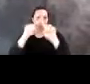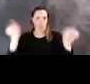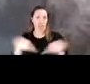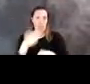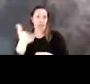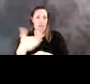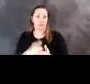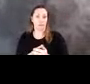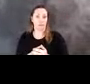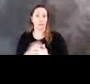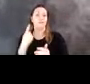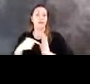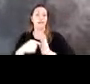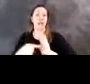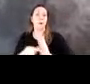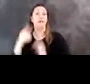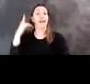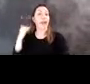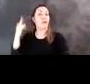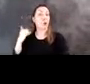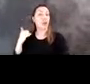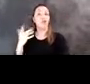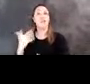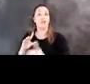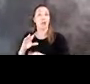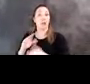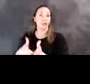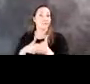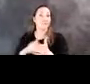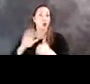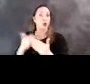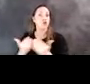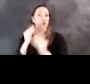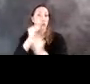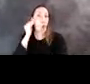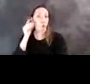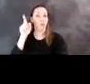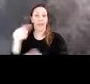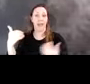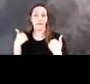And so just for an example, in California, they mandated that all new homes have